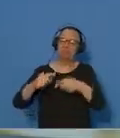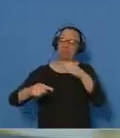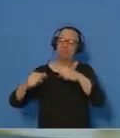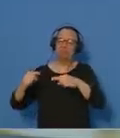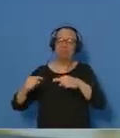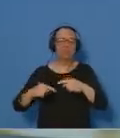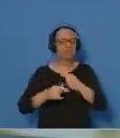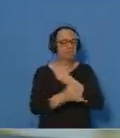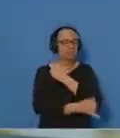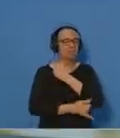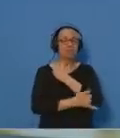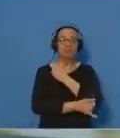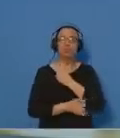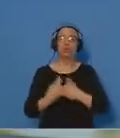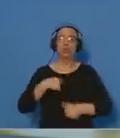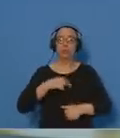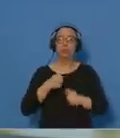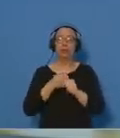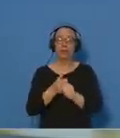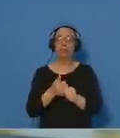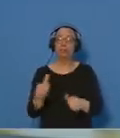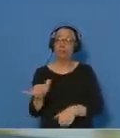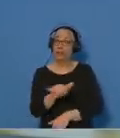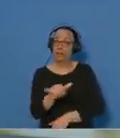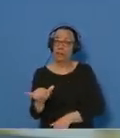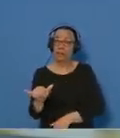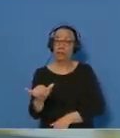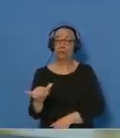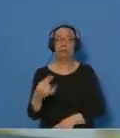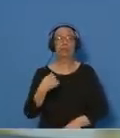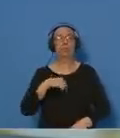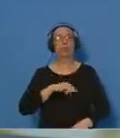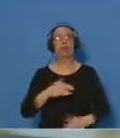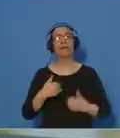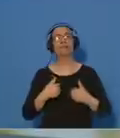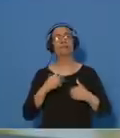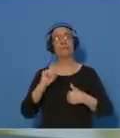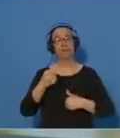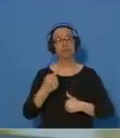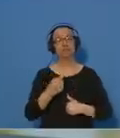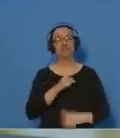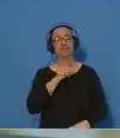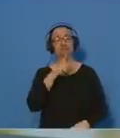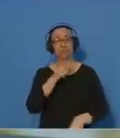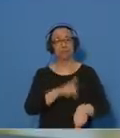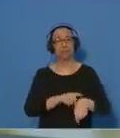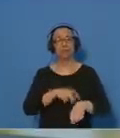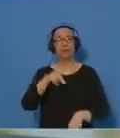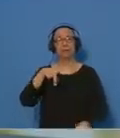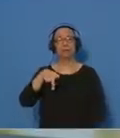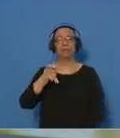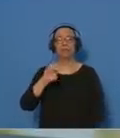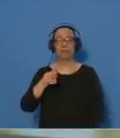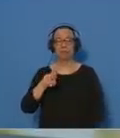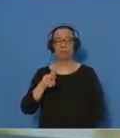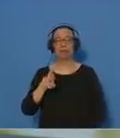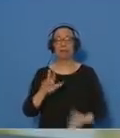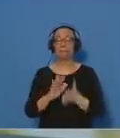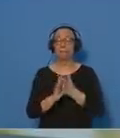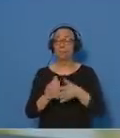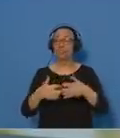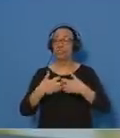intends to follow suit. We have the first real-time PCR machine outside of